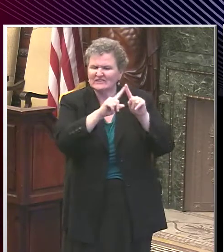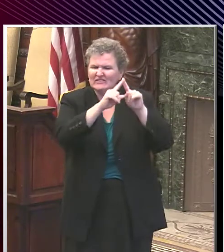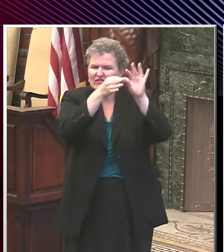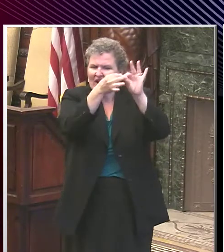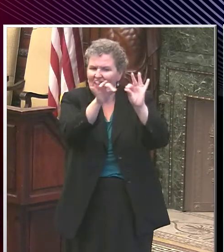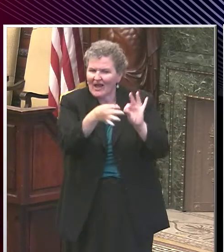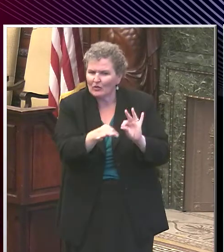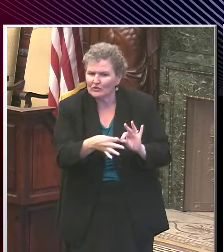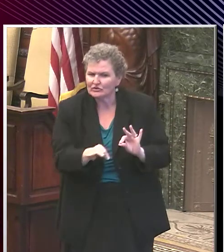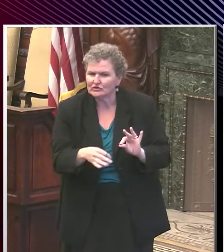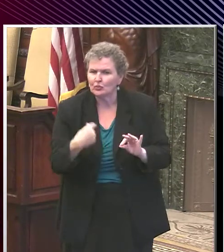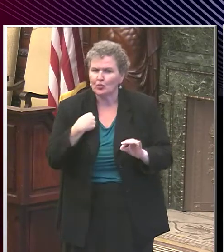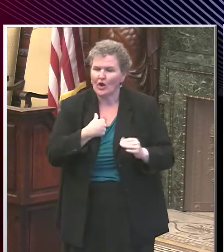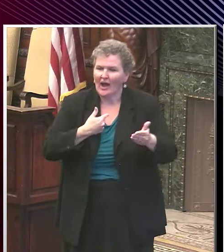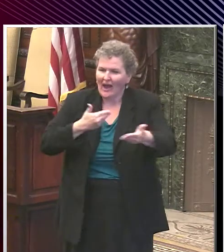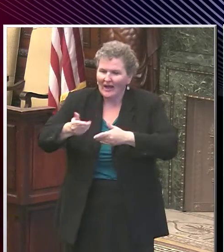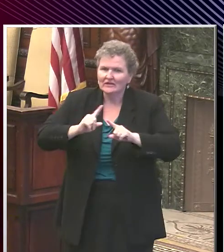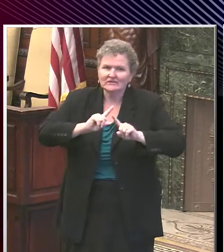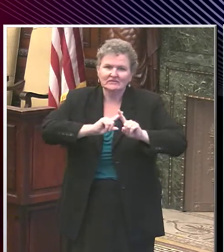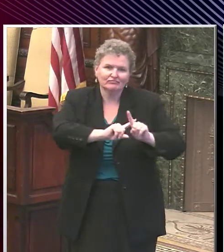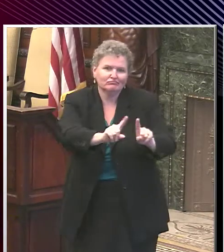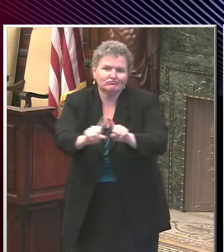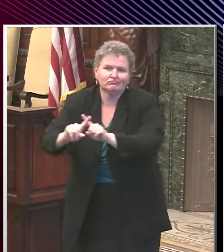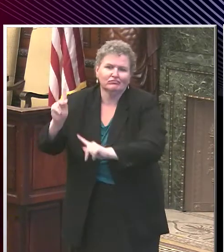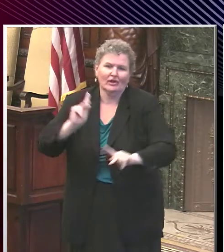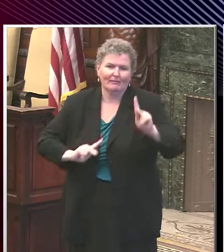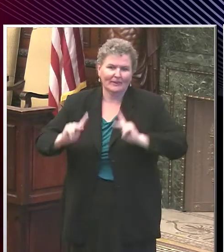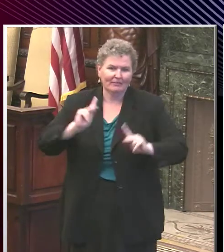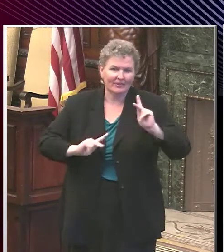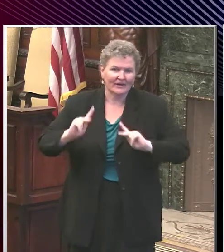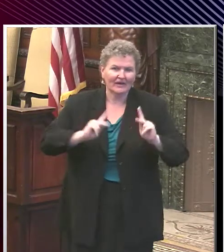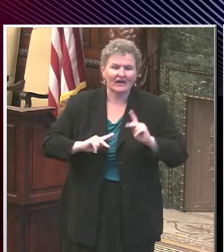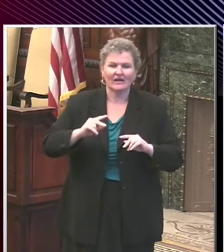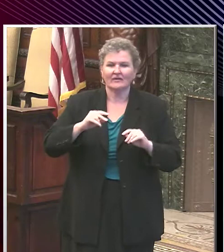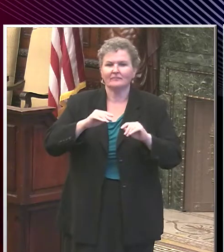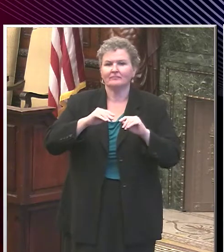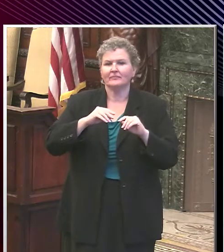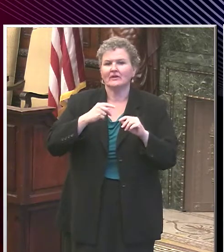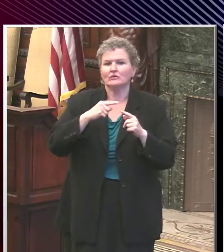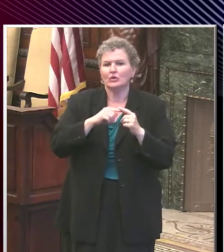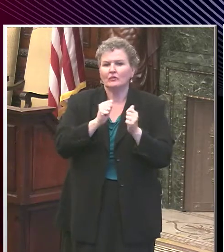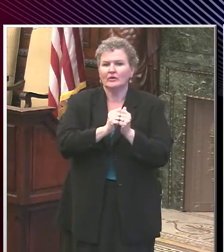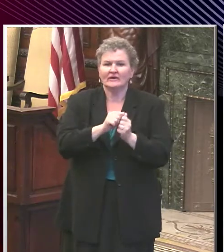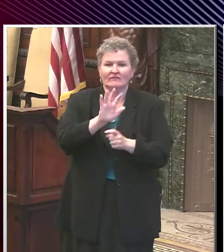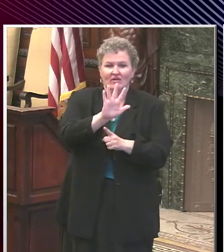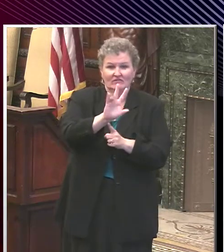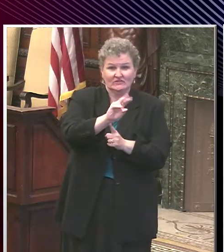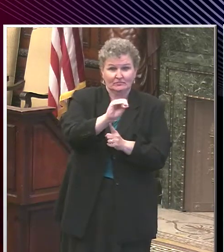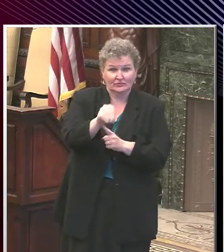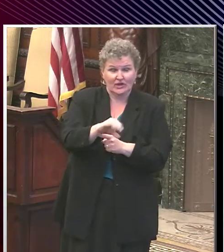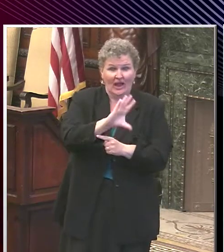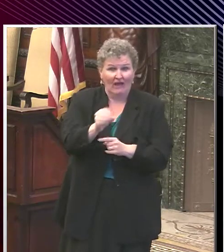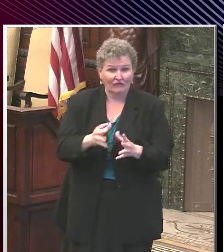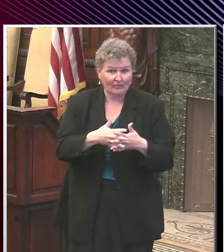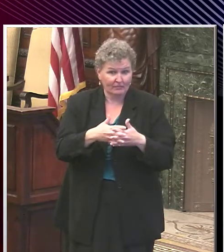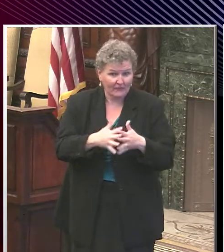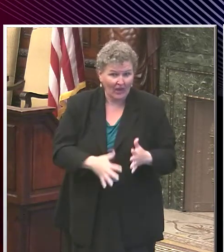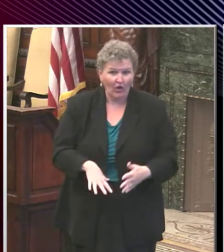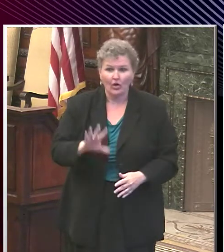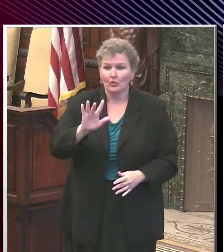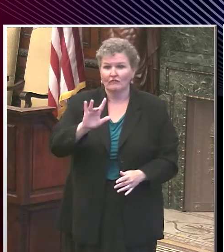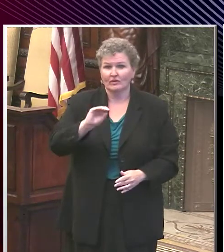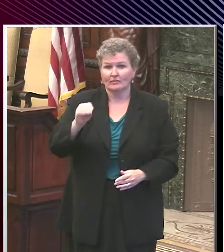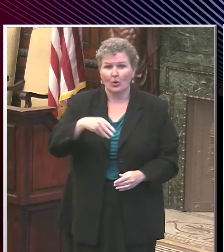group of people to do this work. Of the people we've hired so far, our most updated numbers, 57% are African American, 25% are